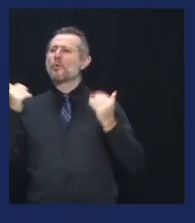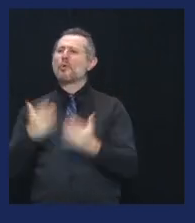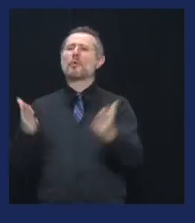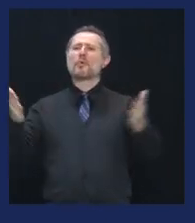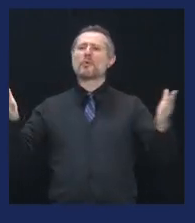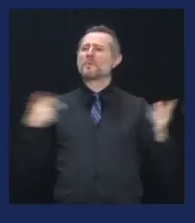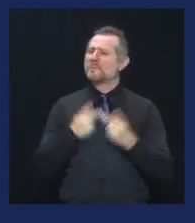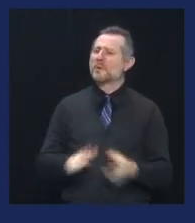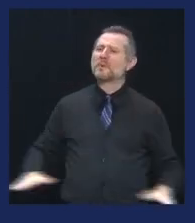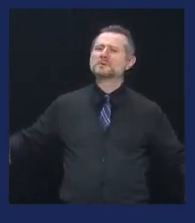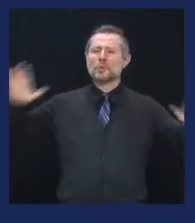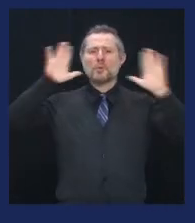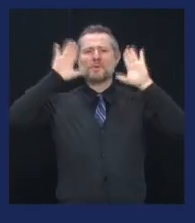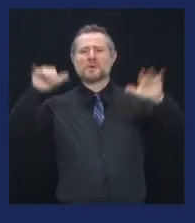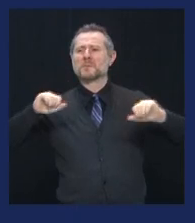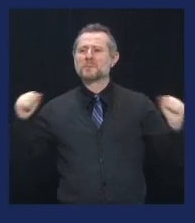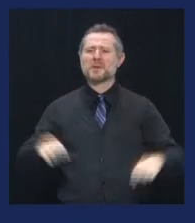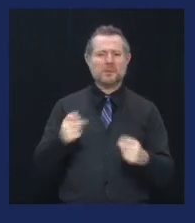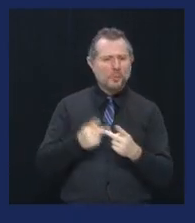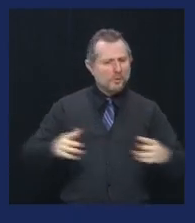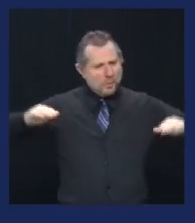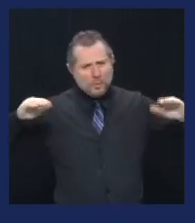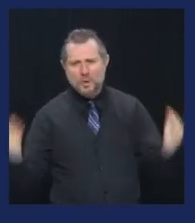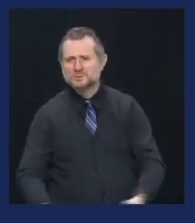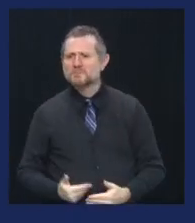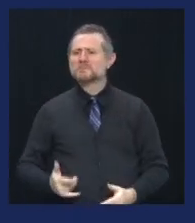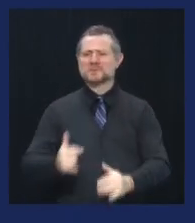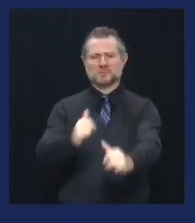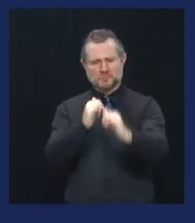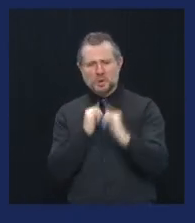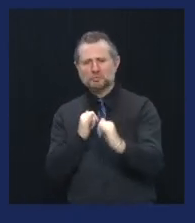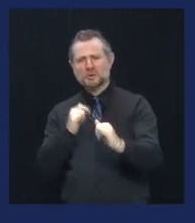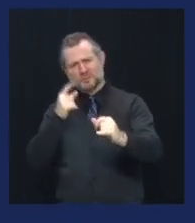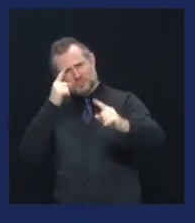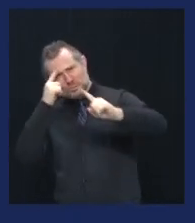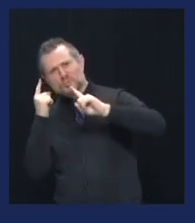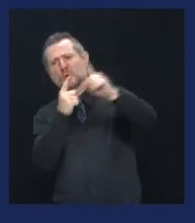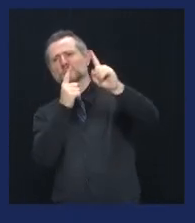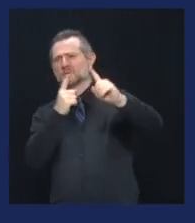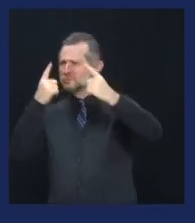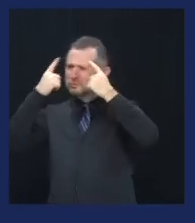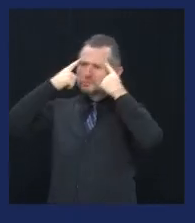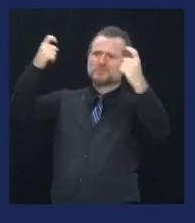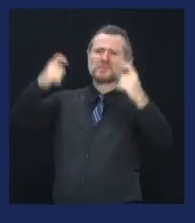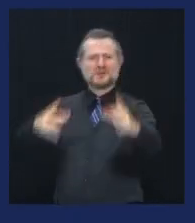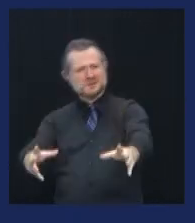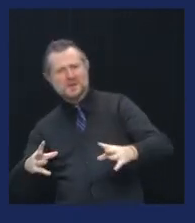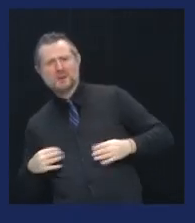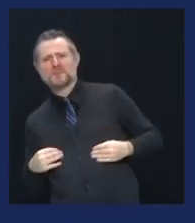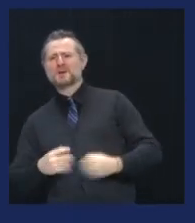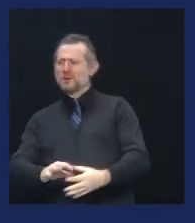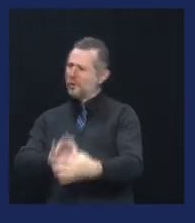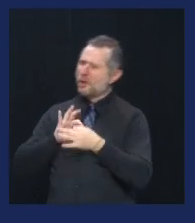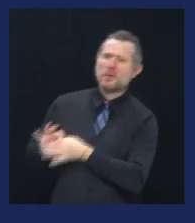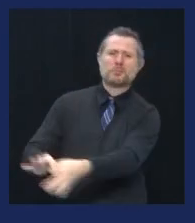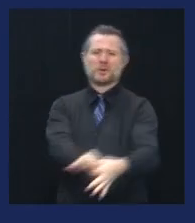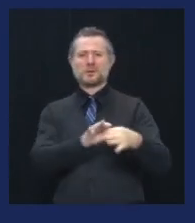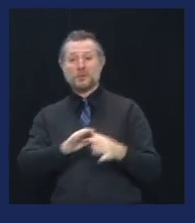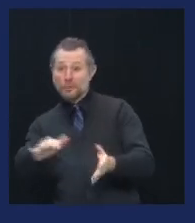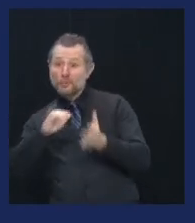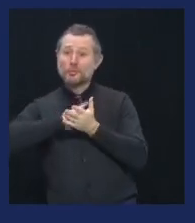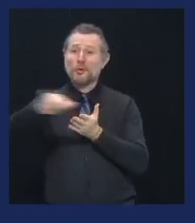possibility, this place of welcome, this place of mutuality, this place of aspiration, this place of acceptance, and this place of cooperation. New